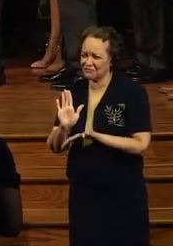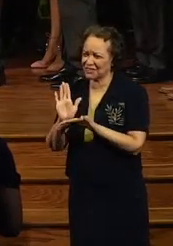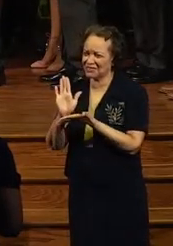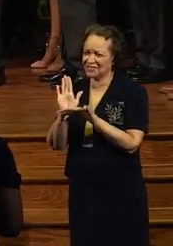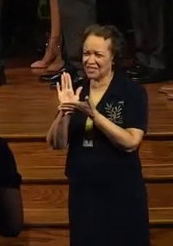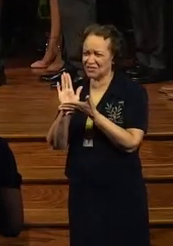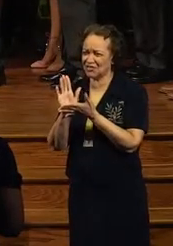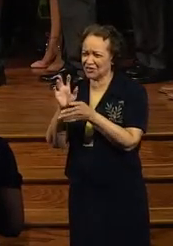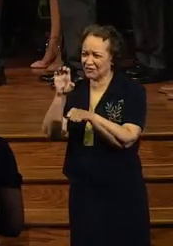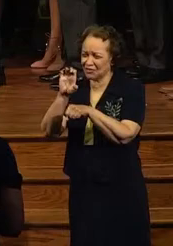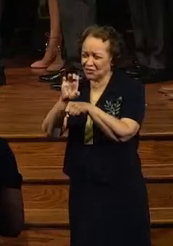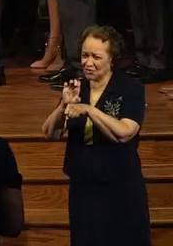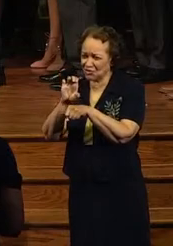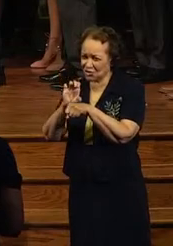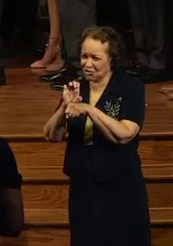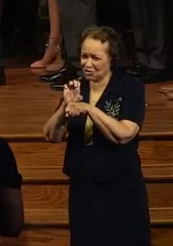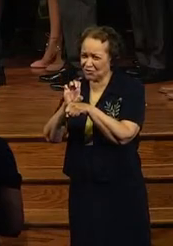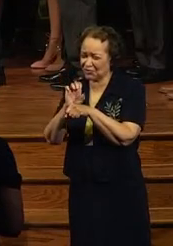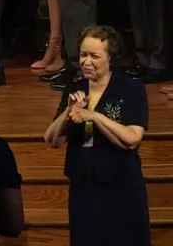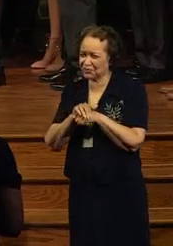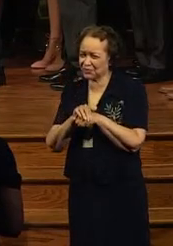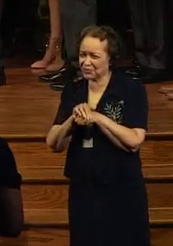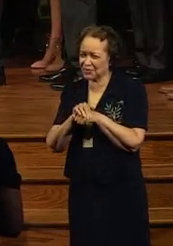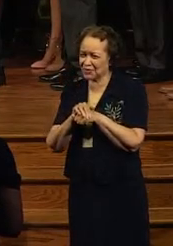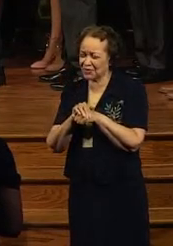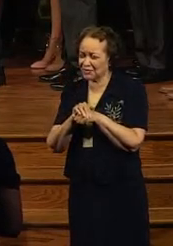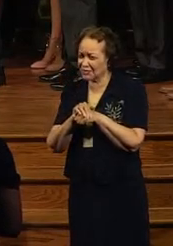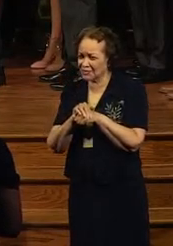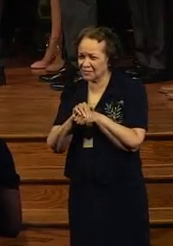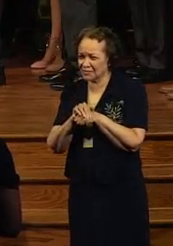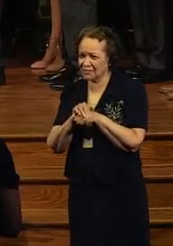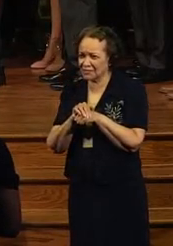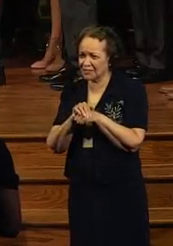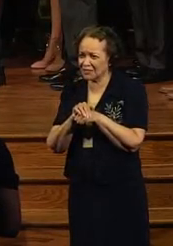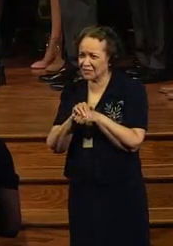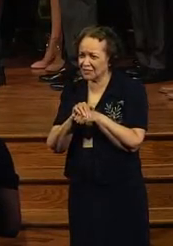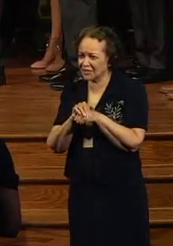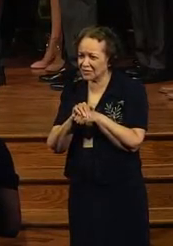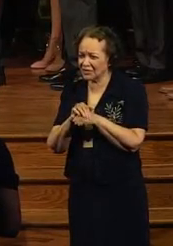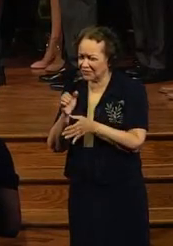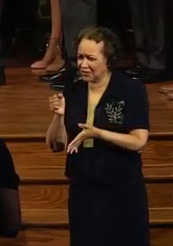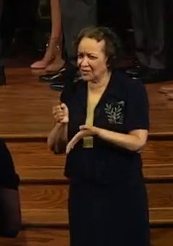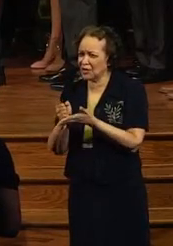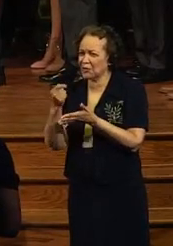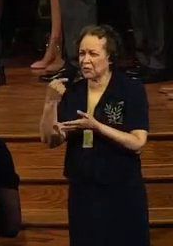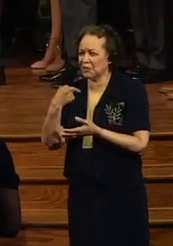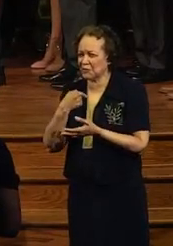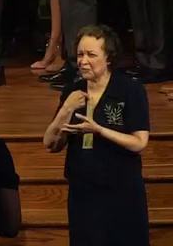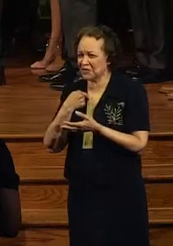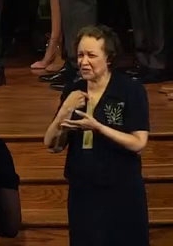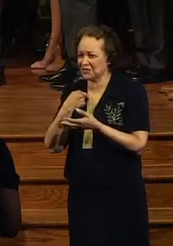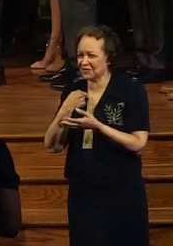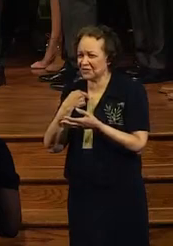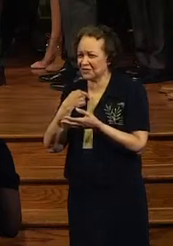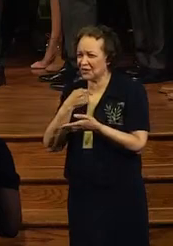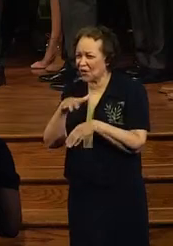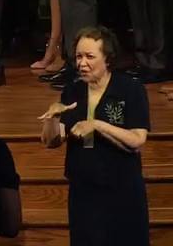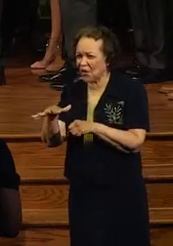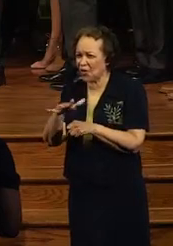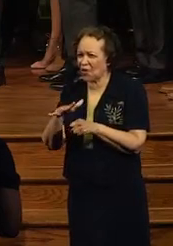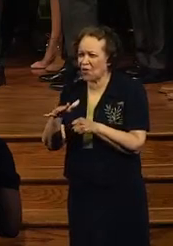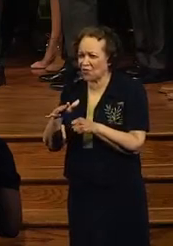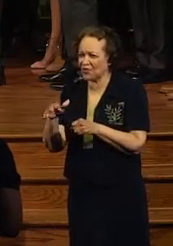are imperfect people, but God has given them something to pass on to the next generation. They have helped me over the past few years. I've been coming here on my own since